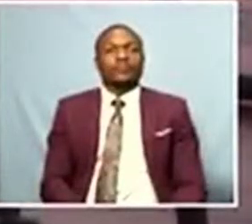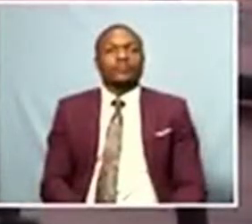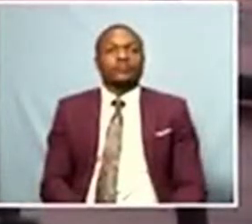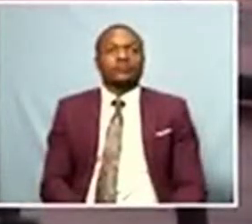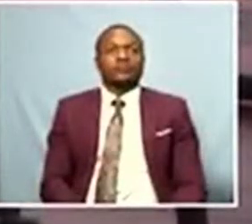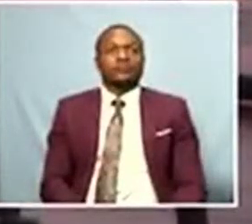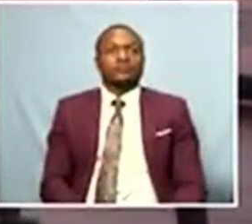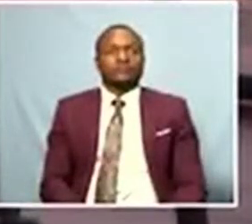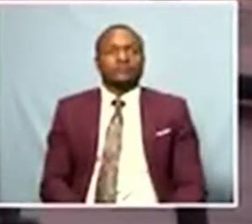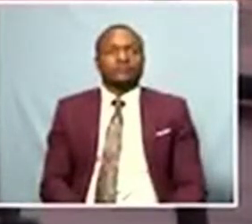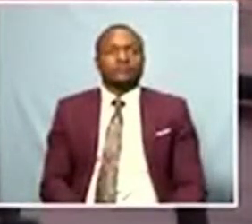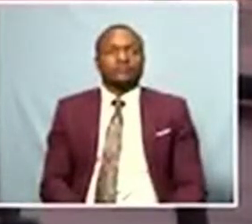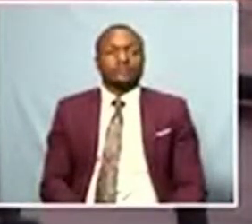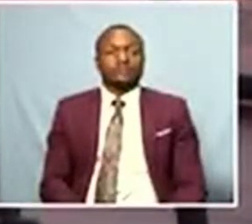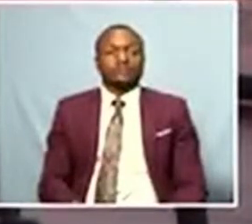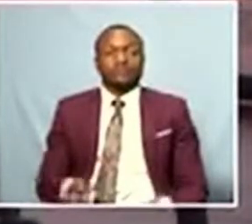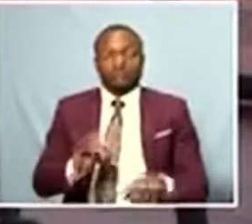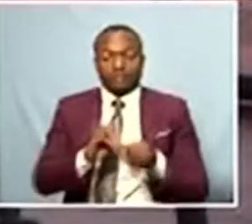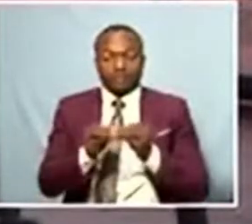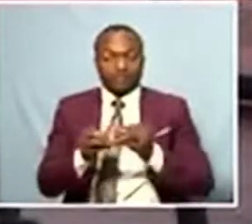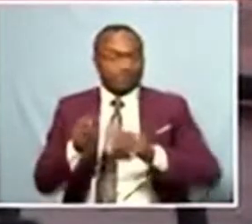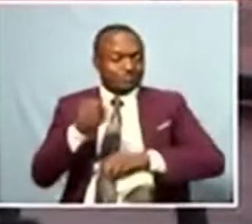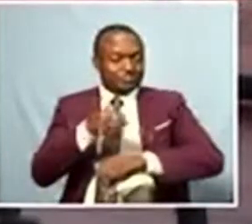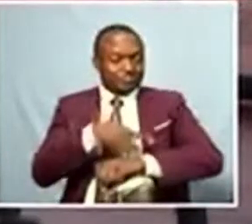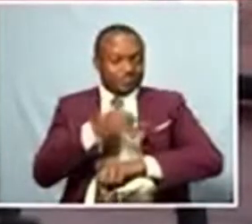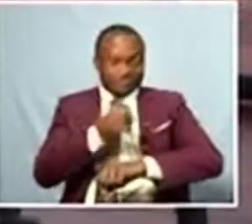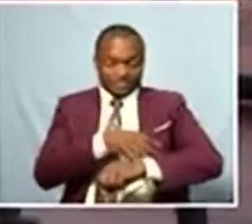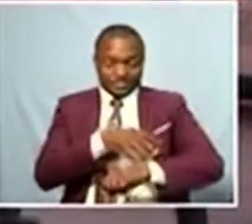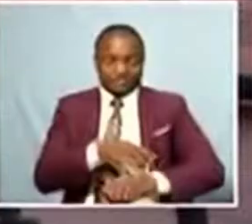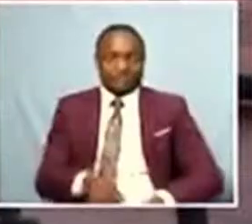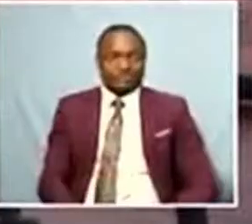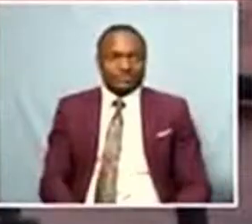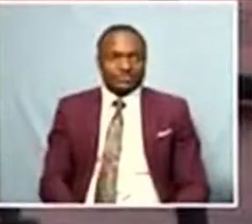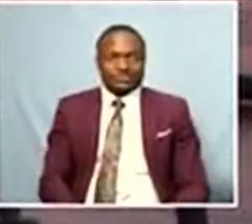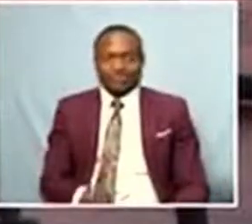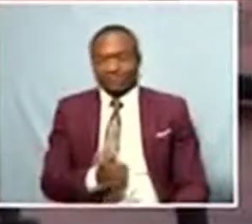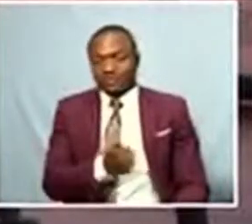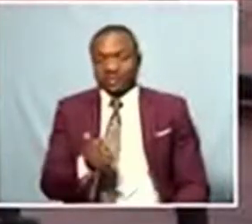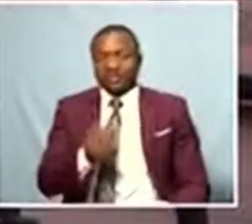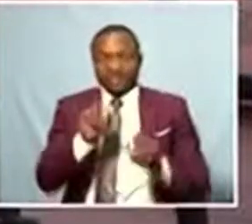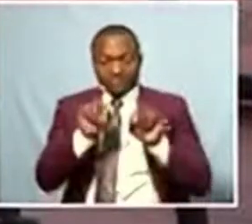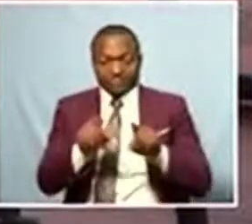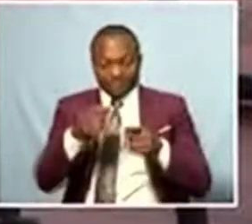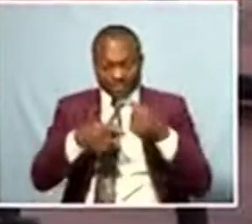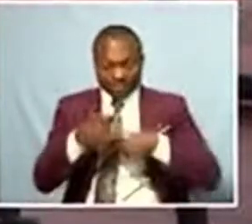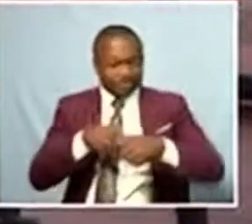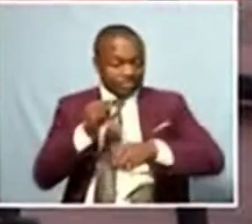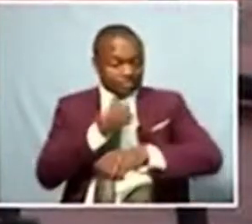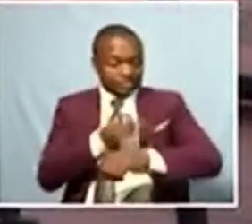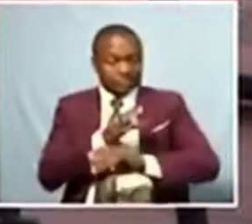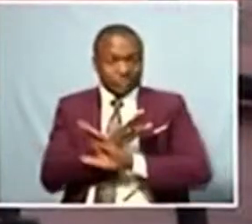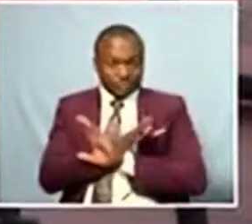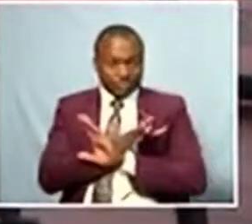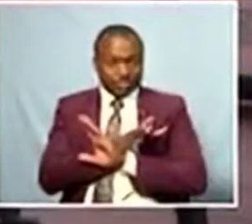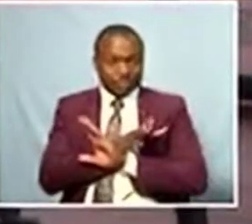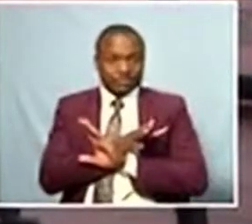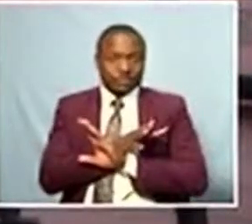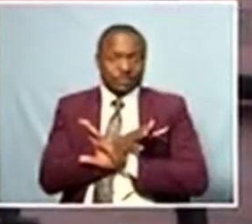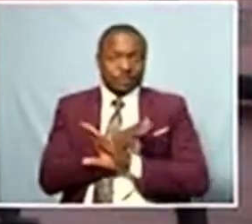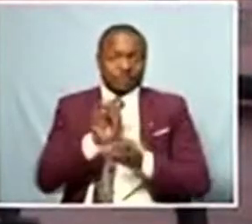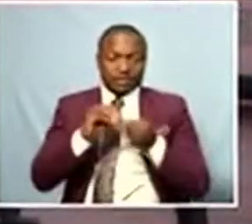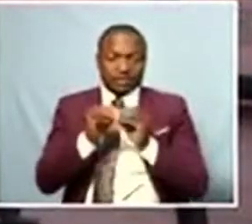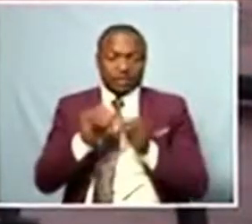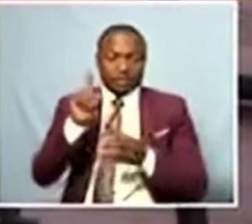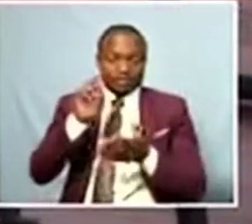the threshold of the investment. Whoever is coming to invest in Zambia, there is a threshold of $1 million